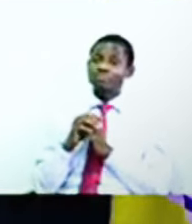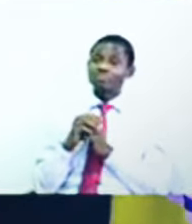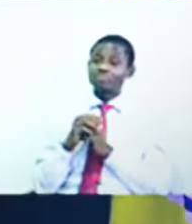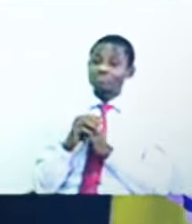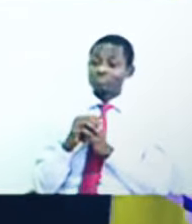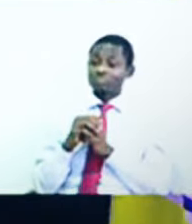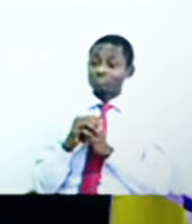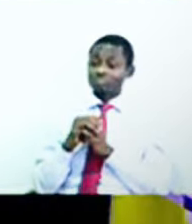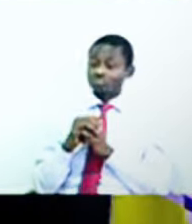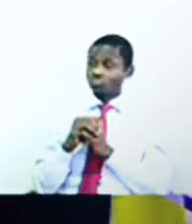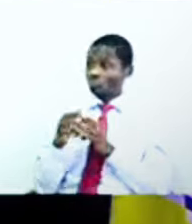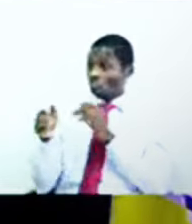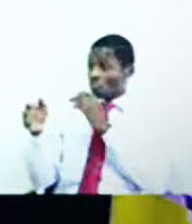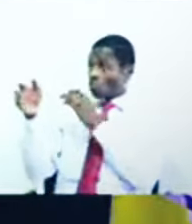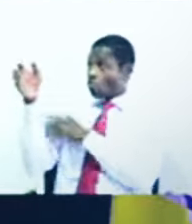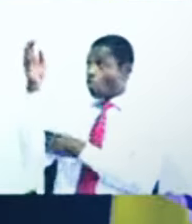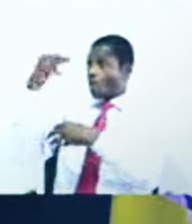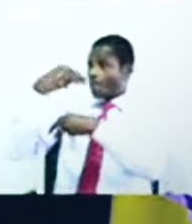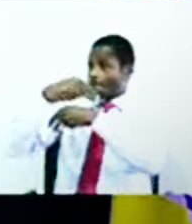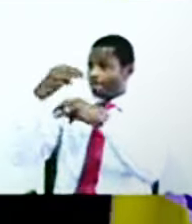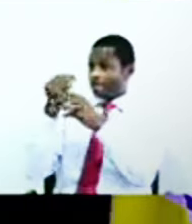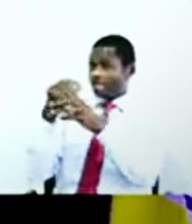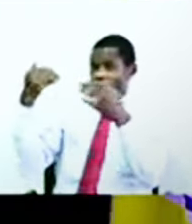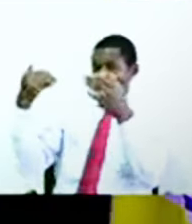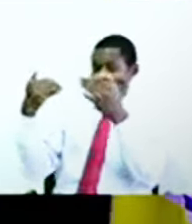God passed the law.